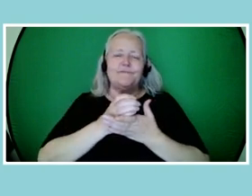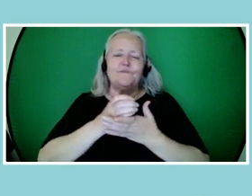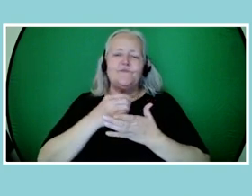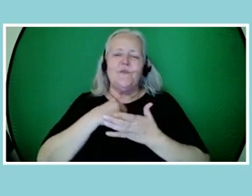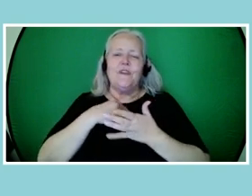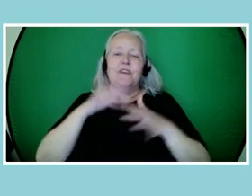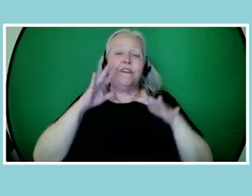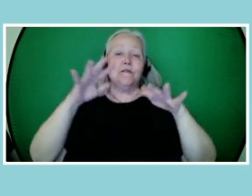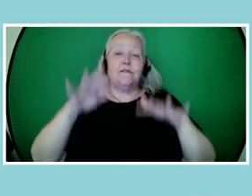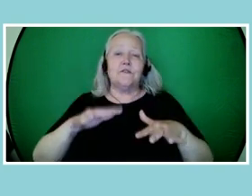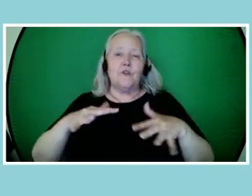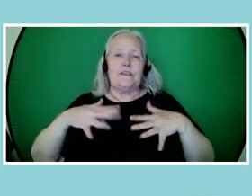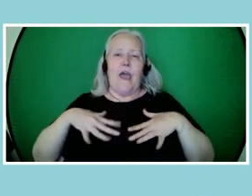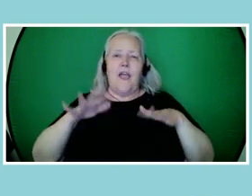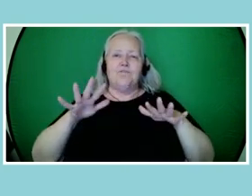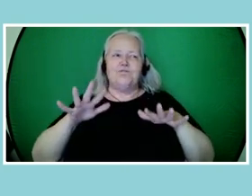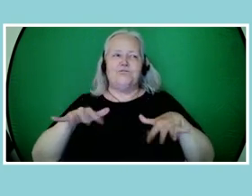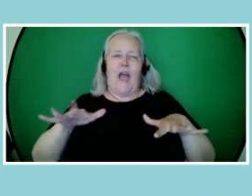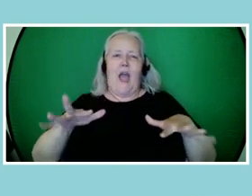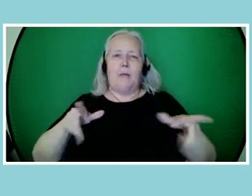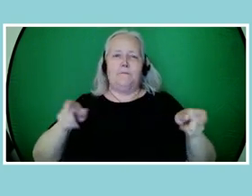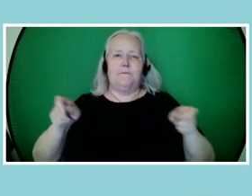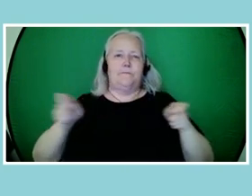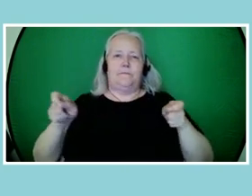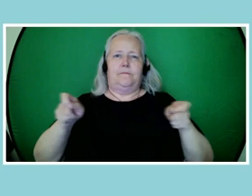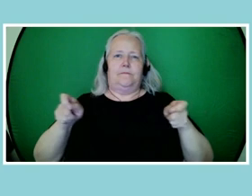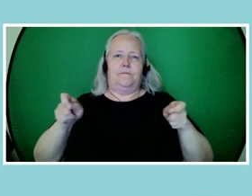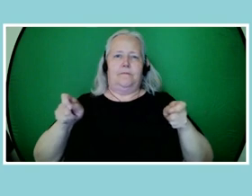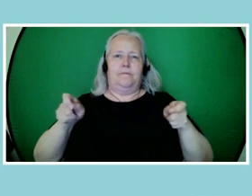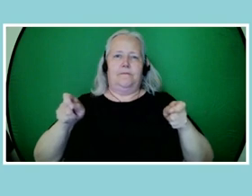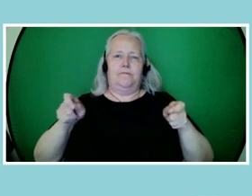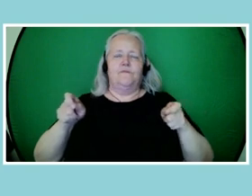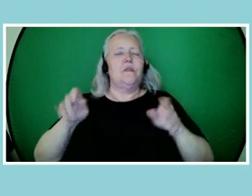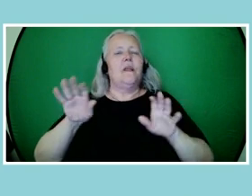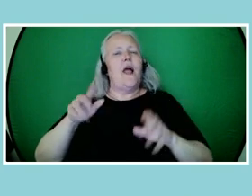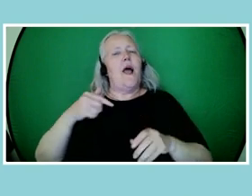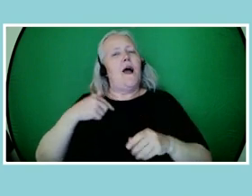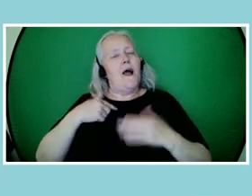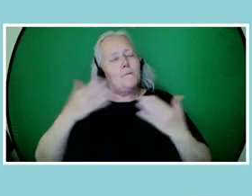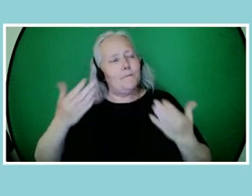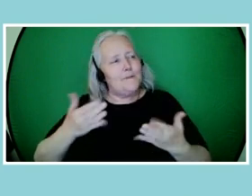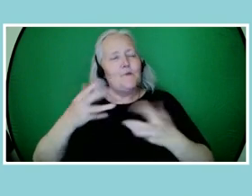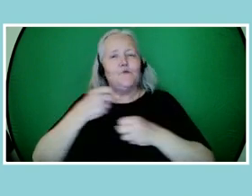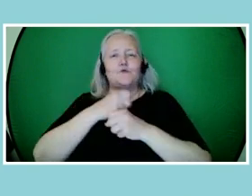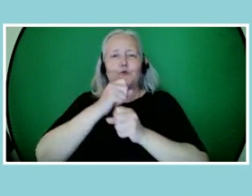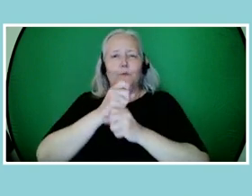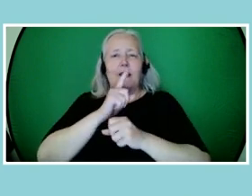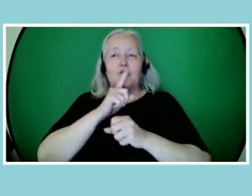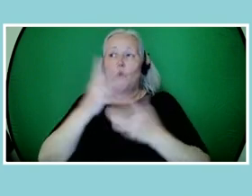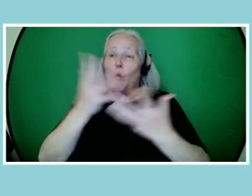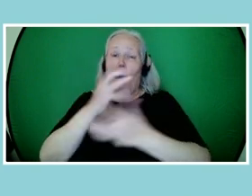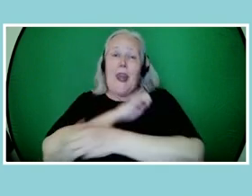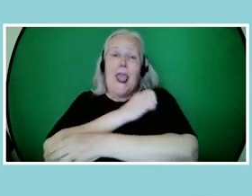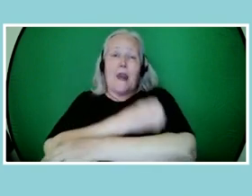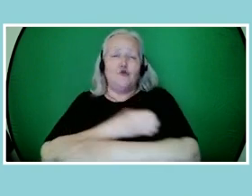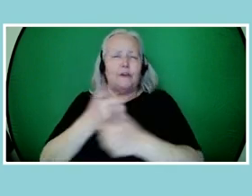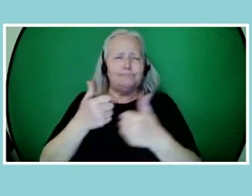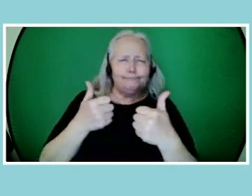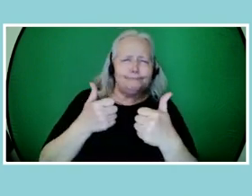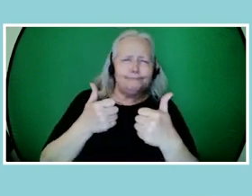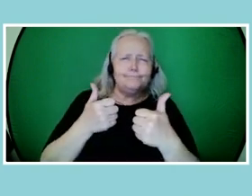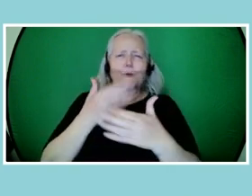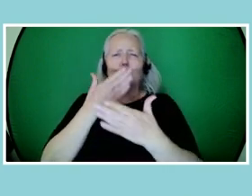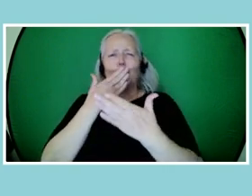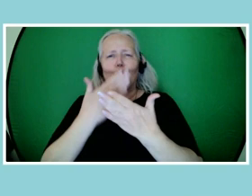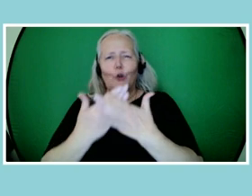vibes management, right? You're just here to make sure that the energy is good, that energy is